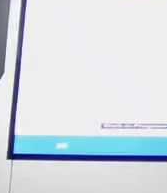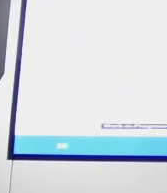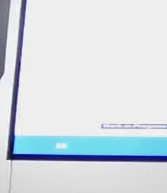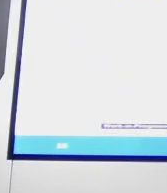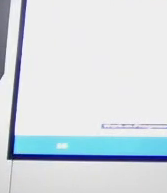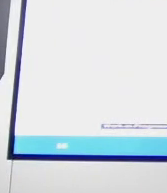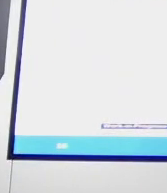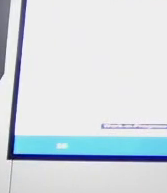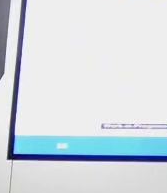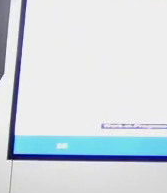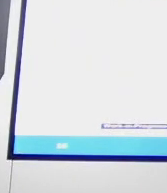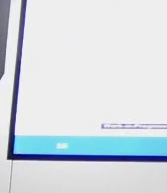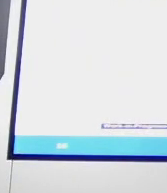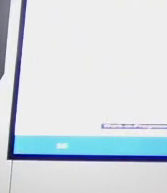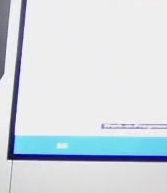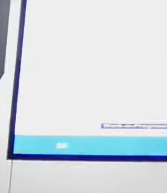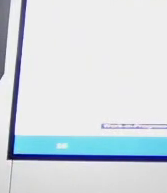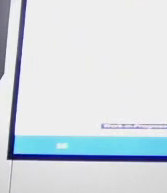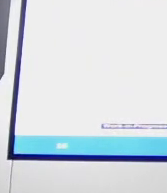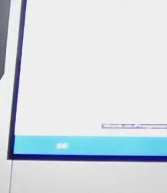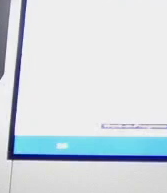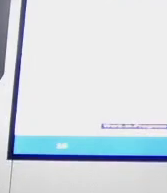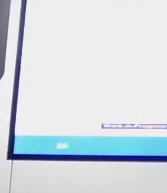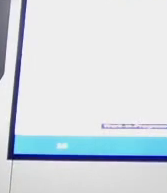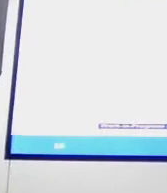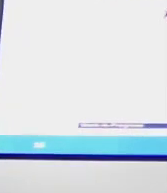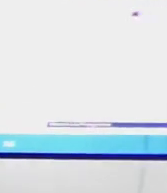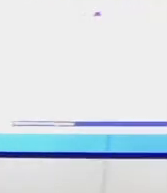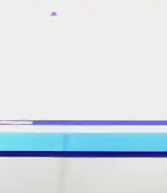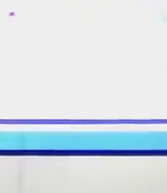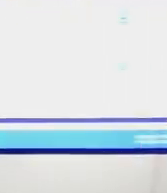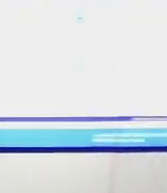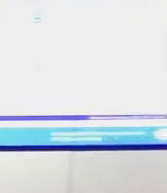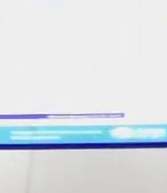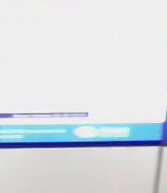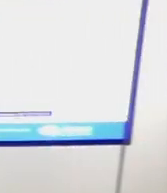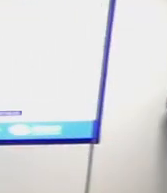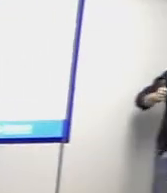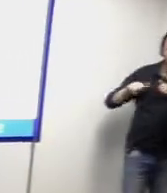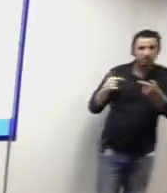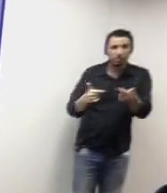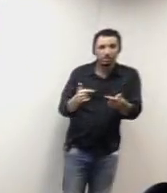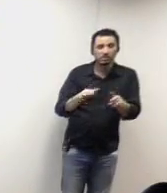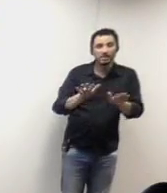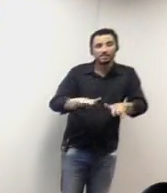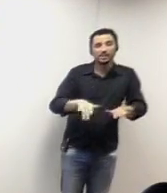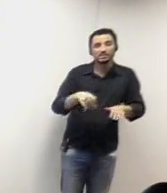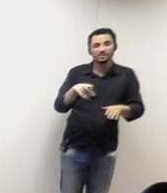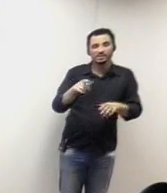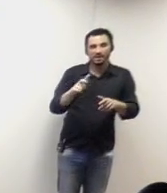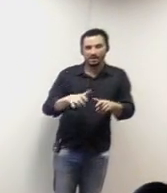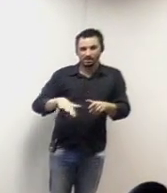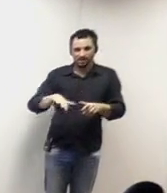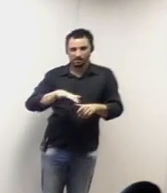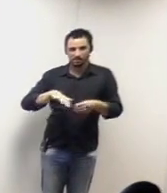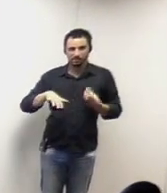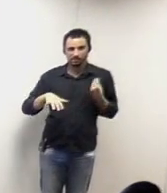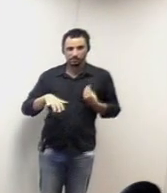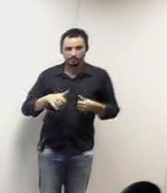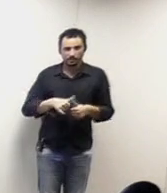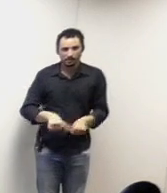try these policies based on whatever area you're in. And in their area, the one thing that worked the best was